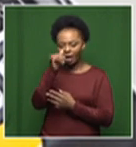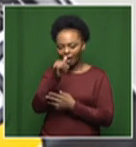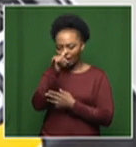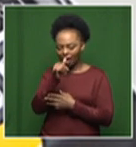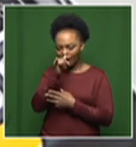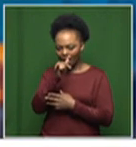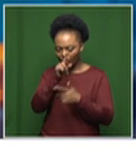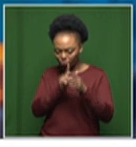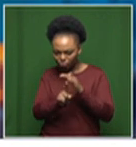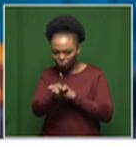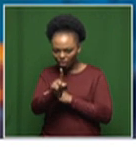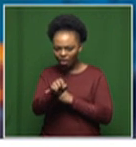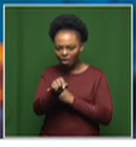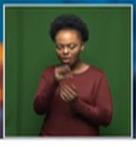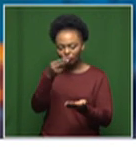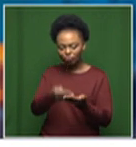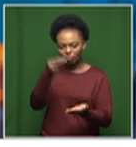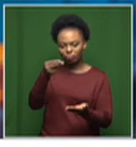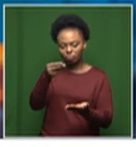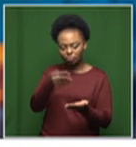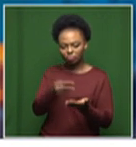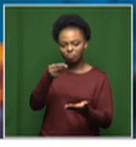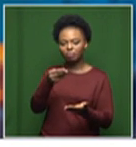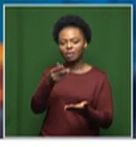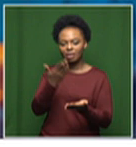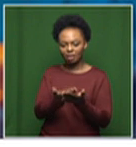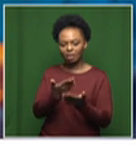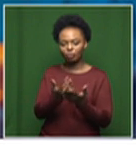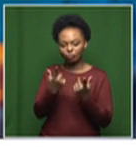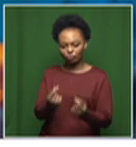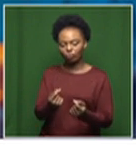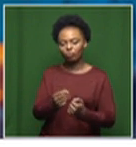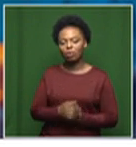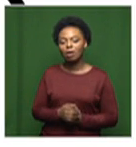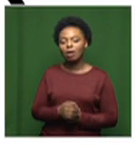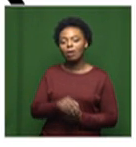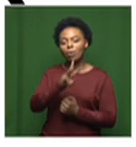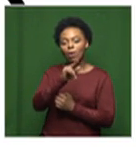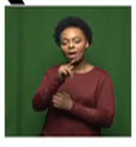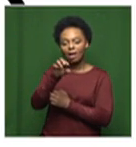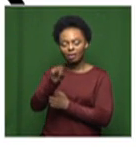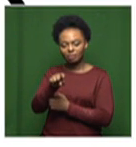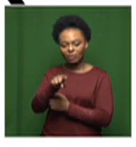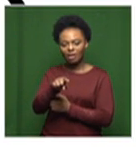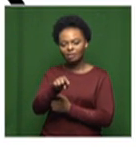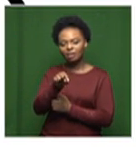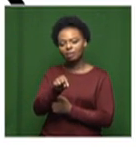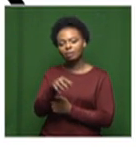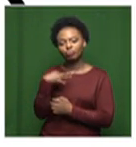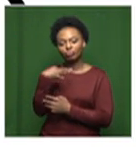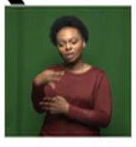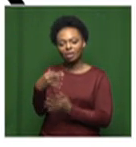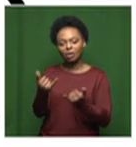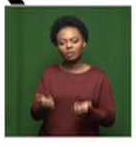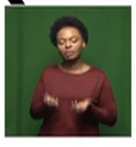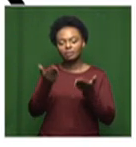of partying the unsuspecting with their cash and data. This is according to the Wireless Application Service Providers Association. And to help